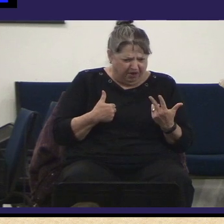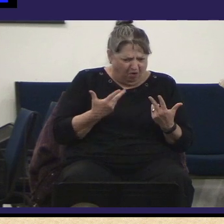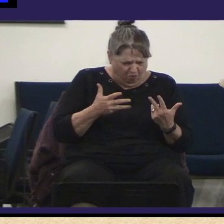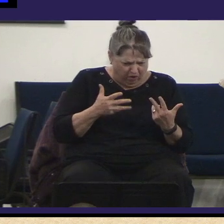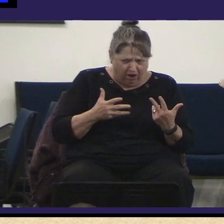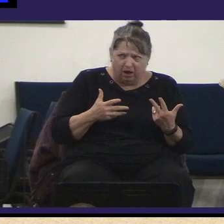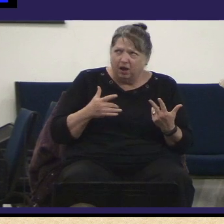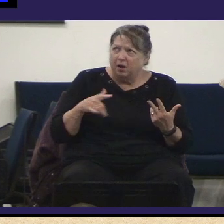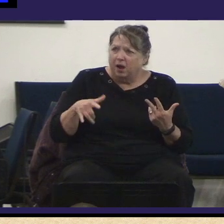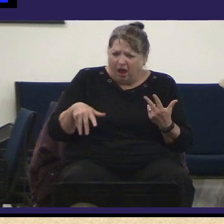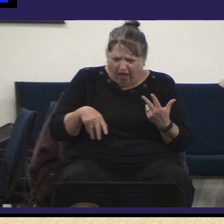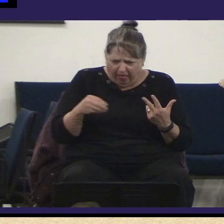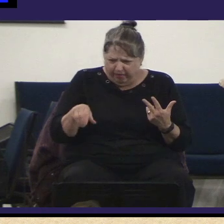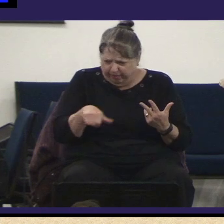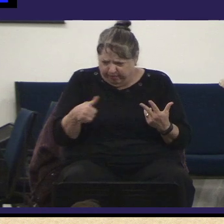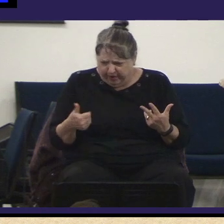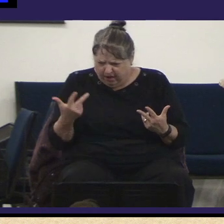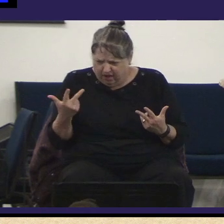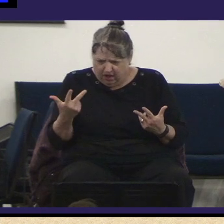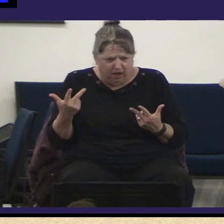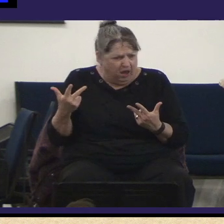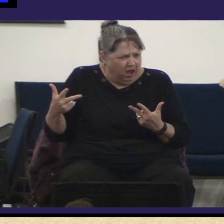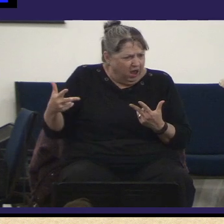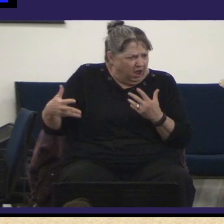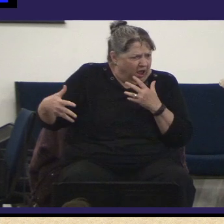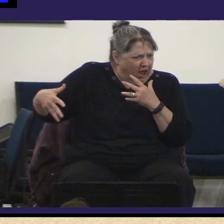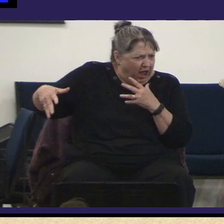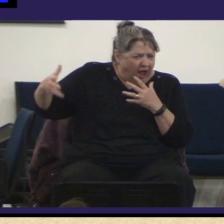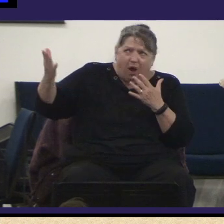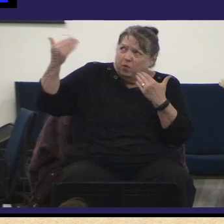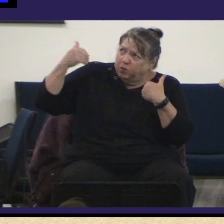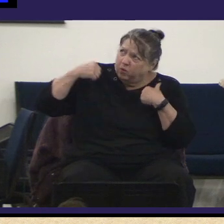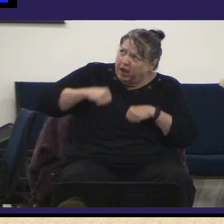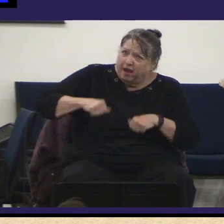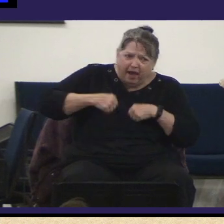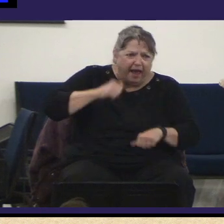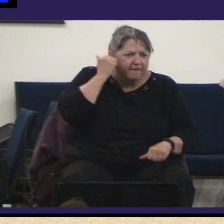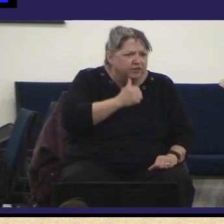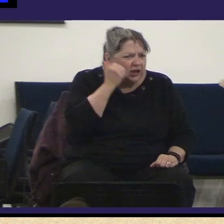day-to-day basis. The complete armor. Amen?